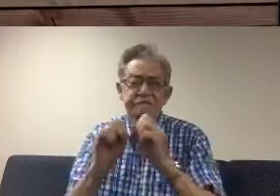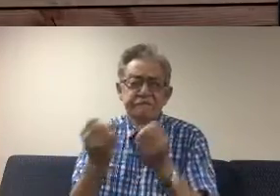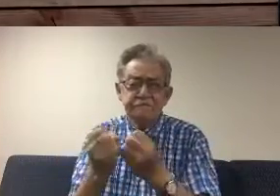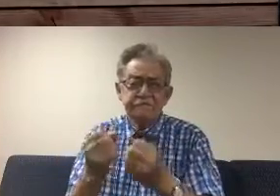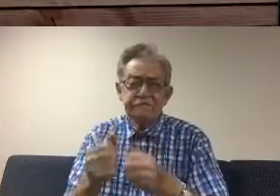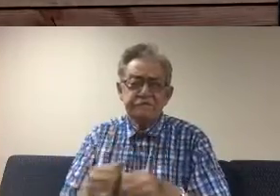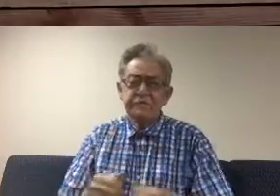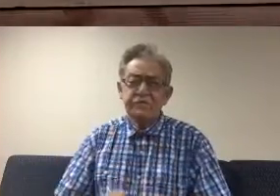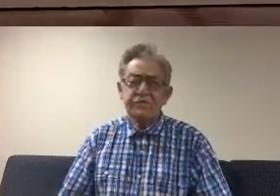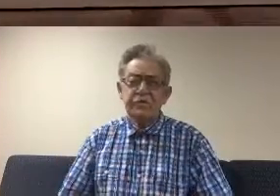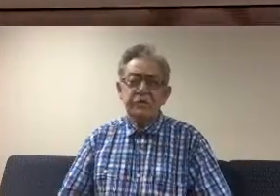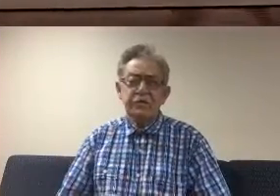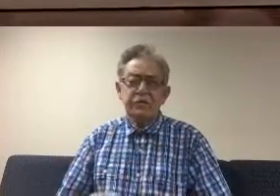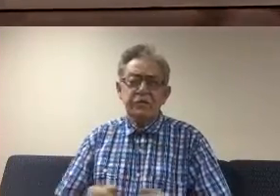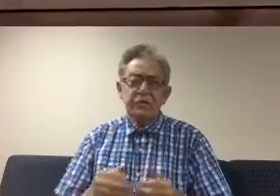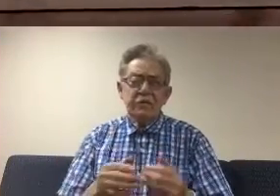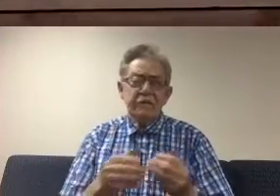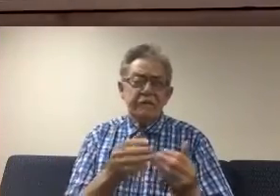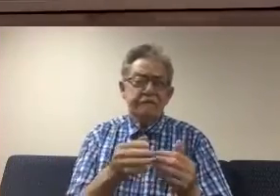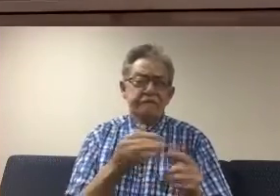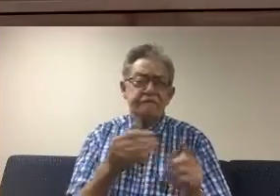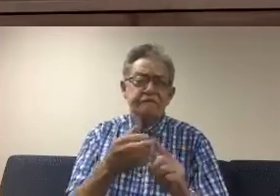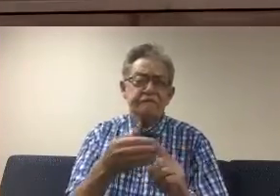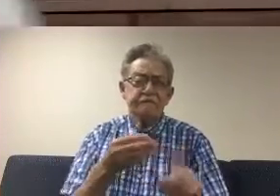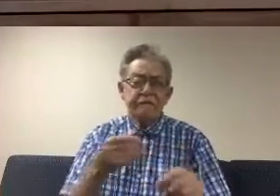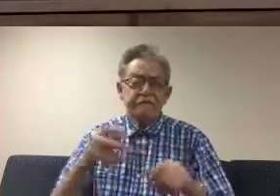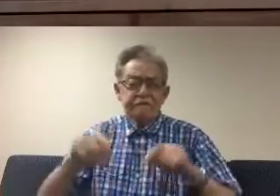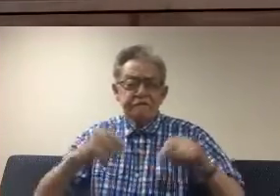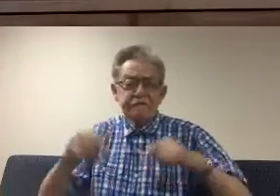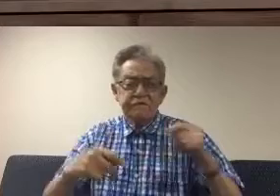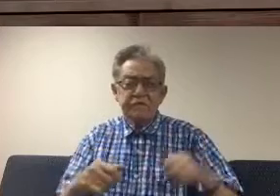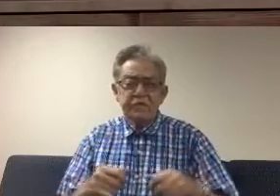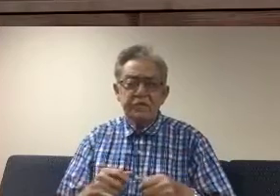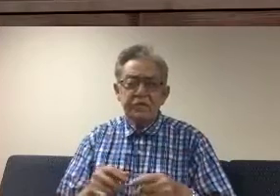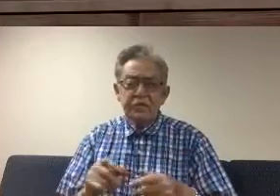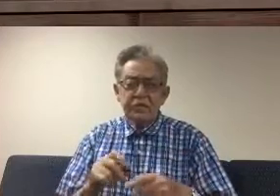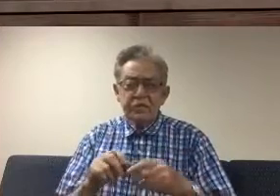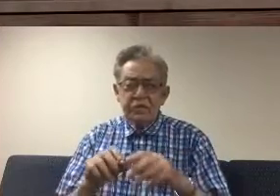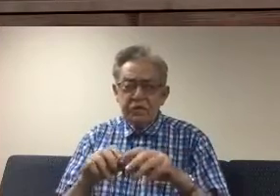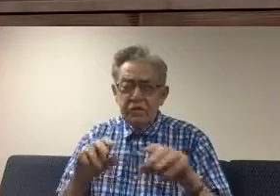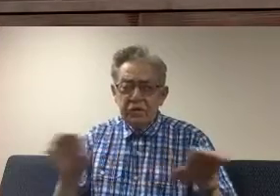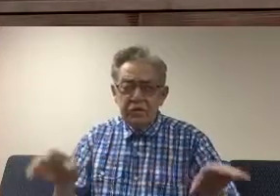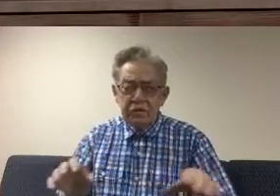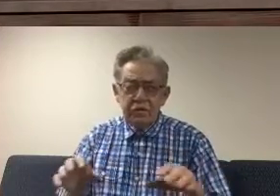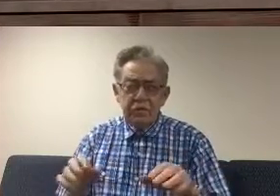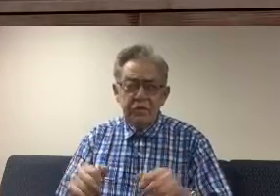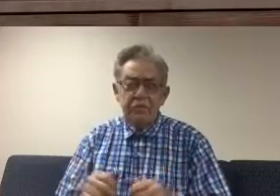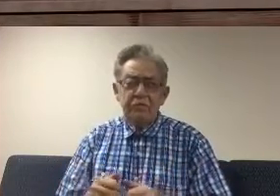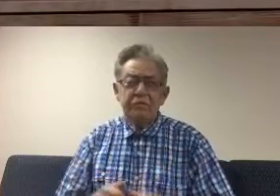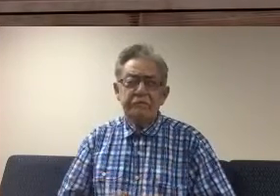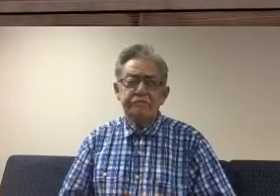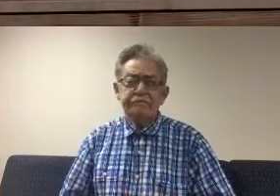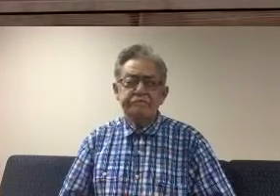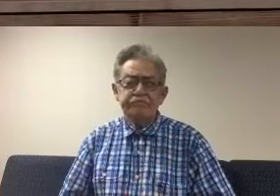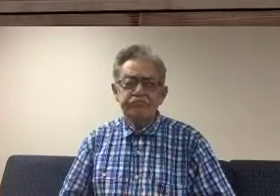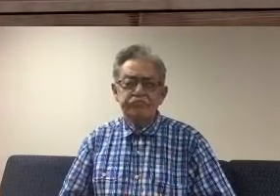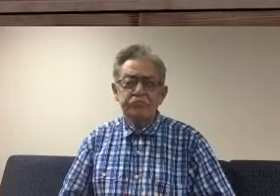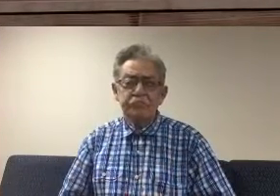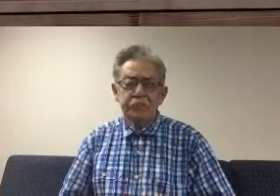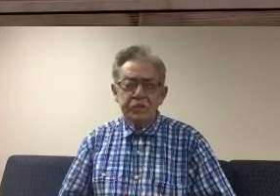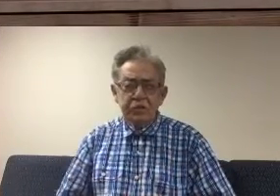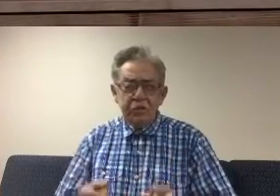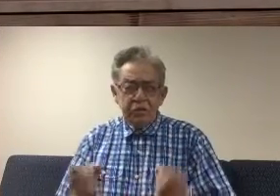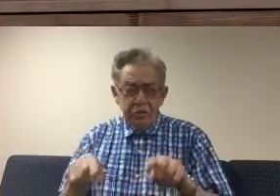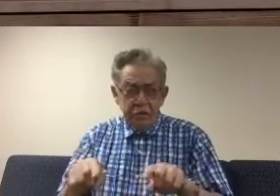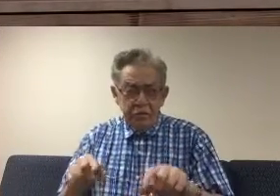could become popular people if they would just turn, and they never did. Unless they just happened